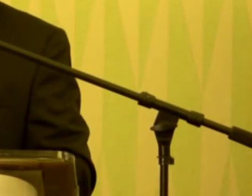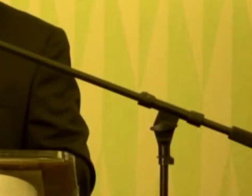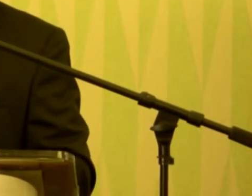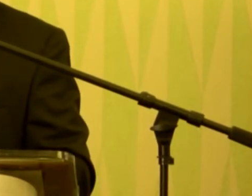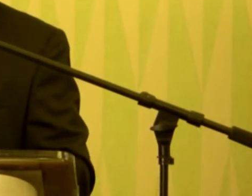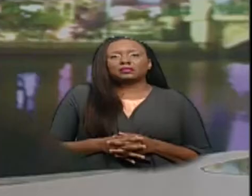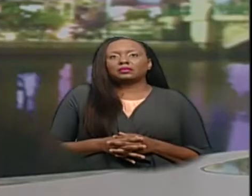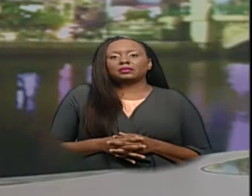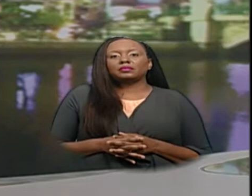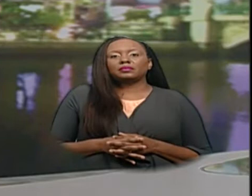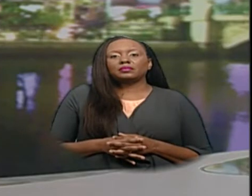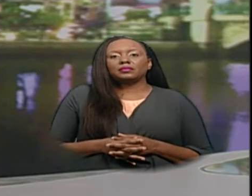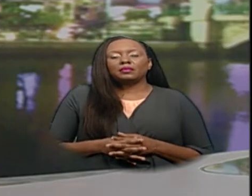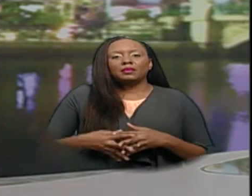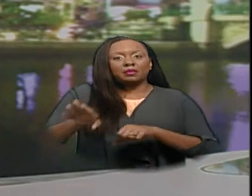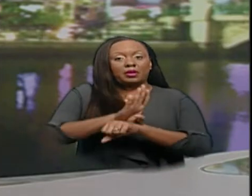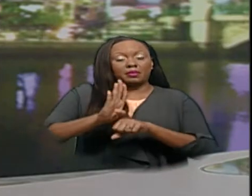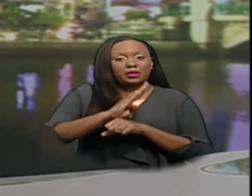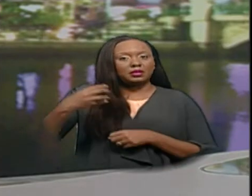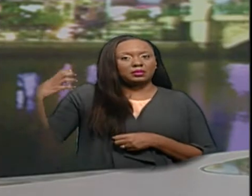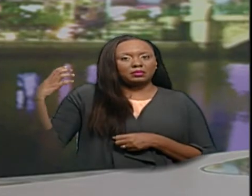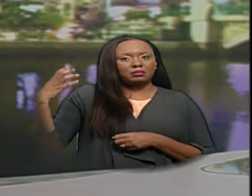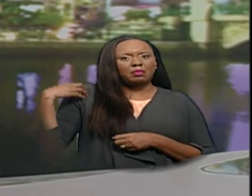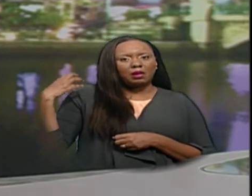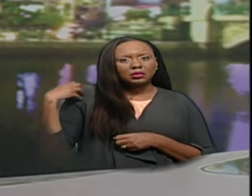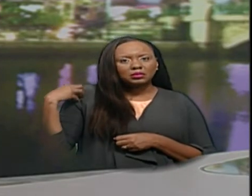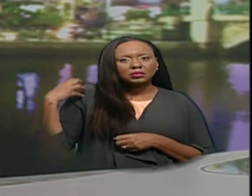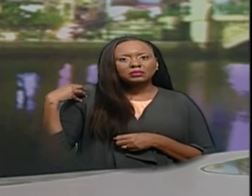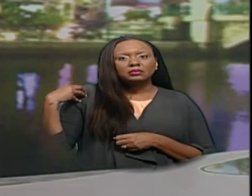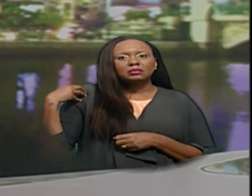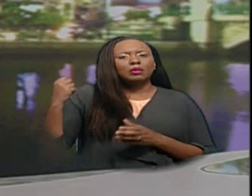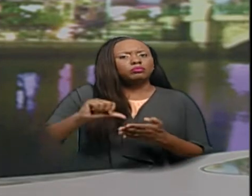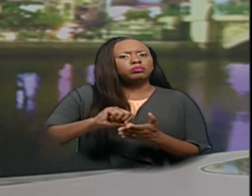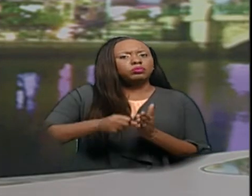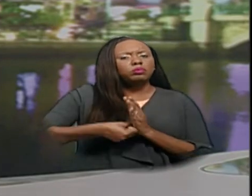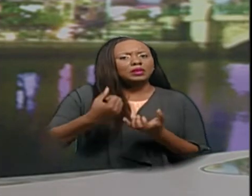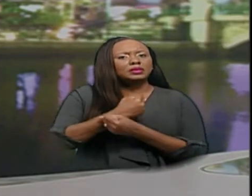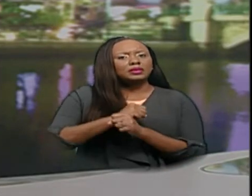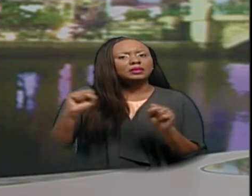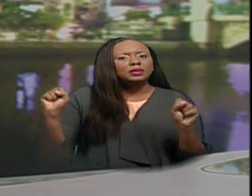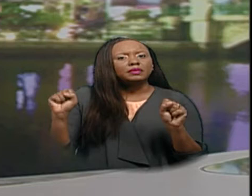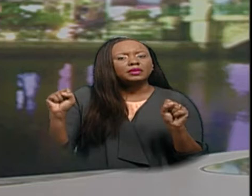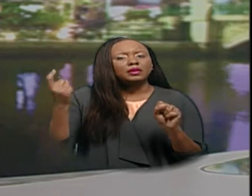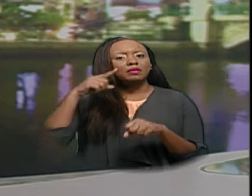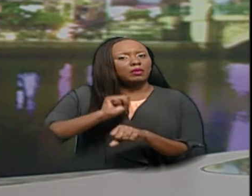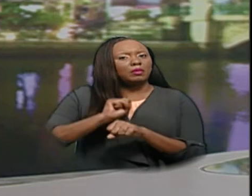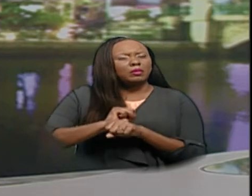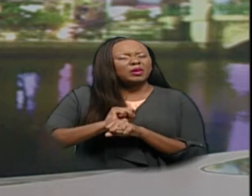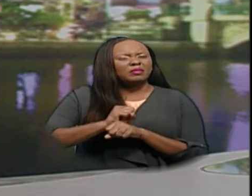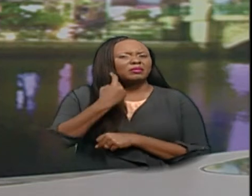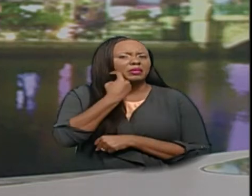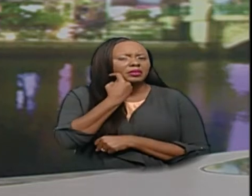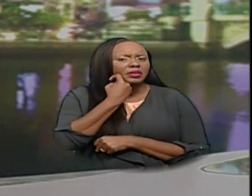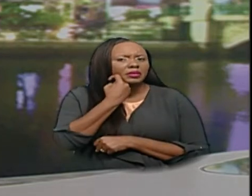current situation. Barbadian bosses have been placing greater emphasis on safety in the workplace in recent years. This is according